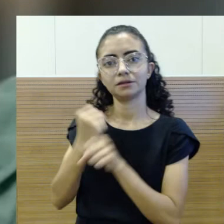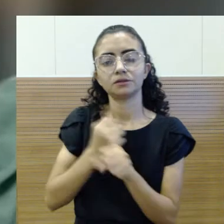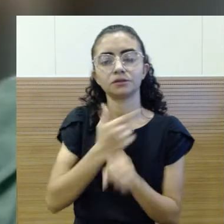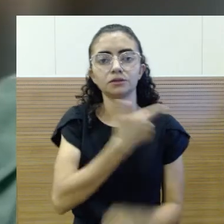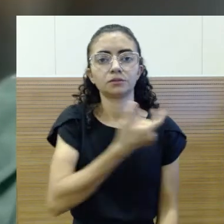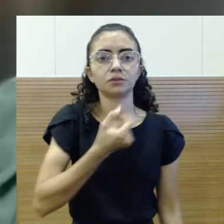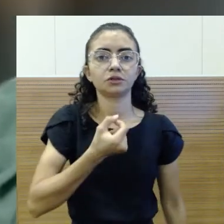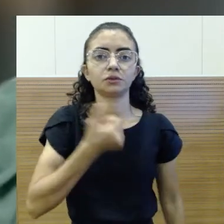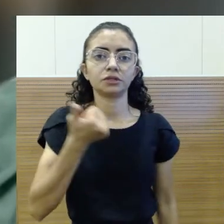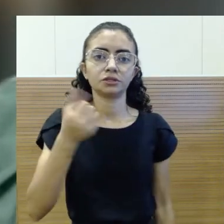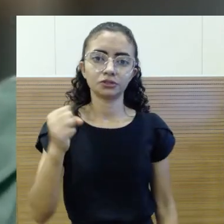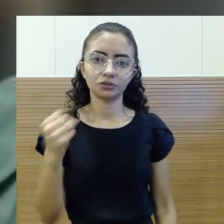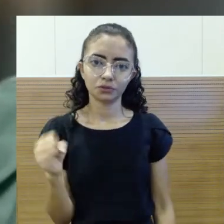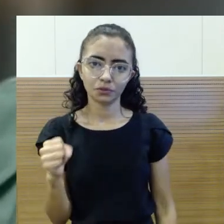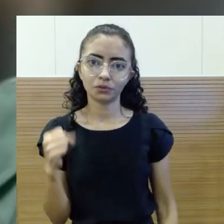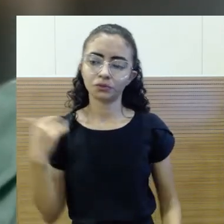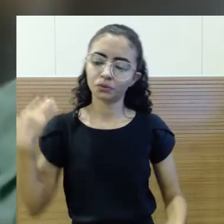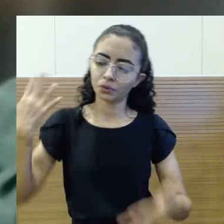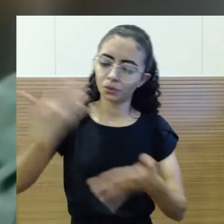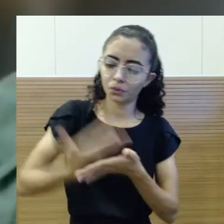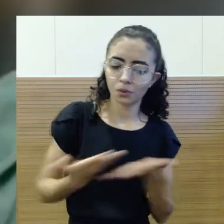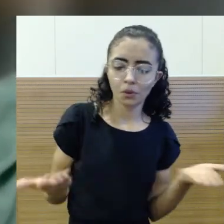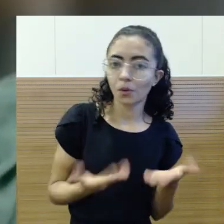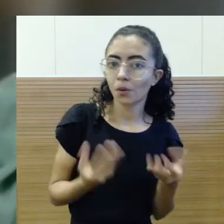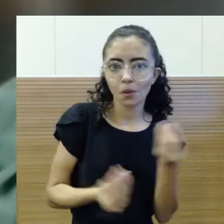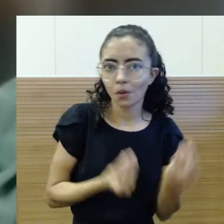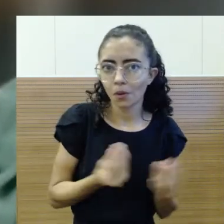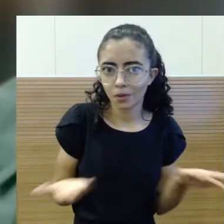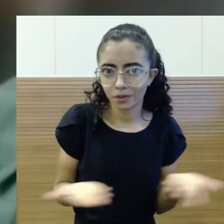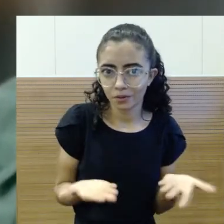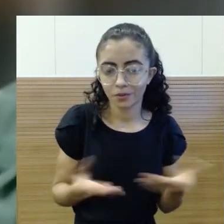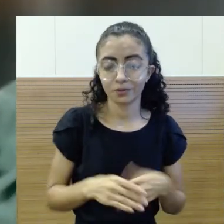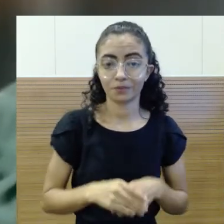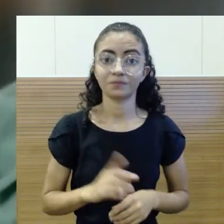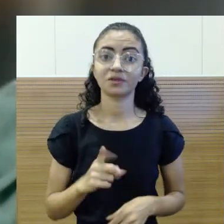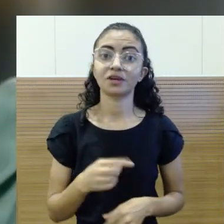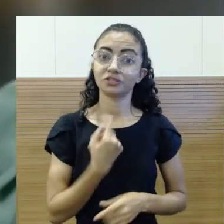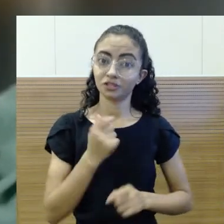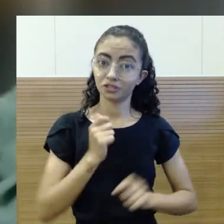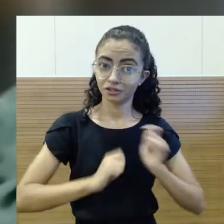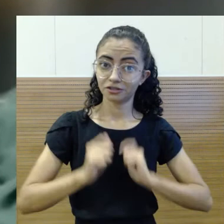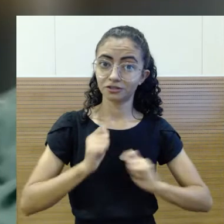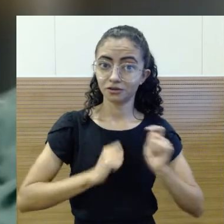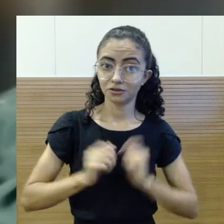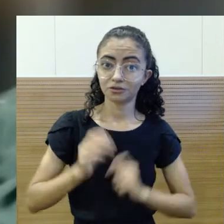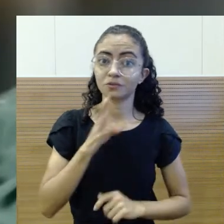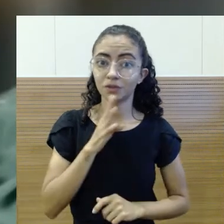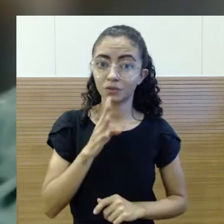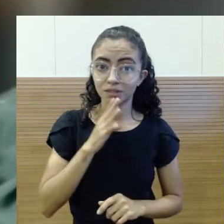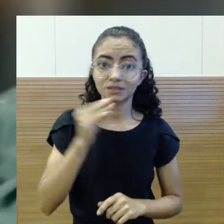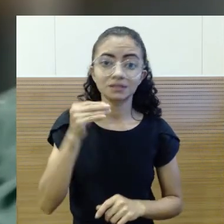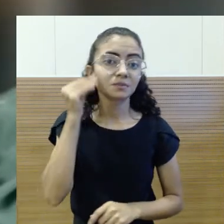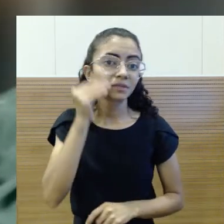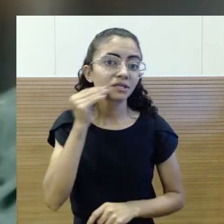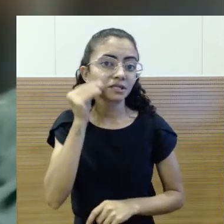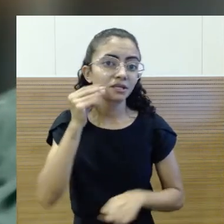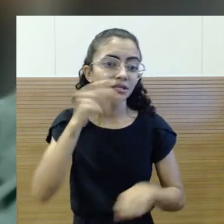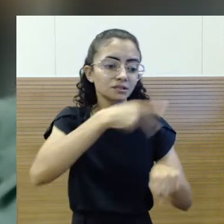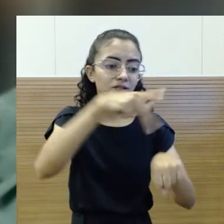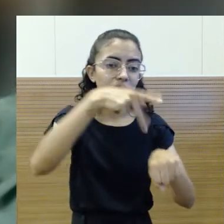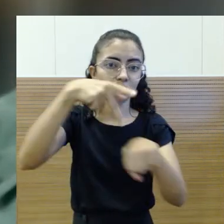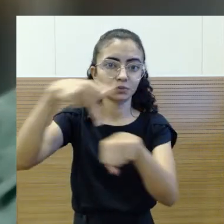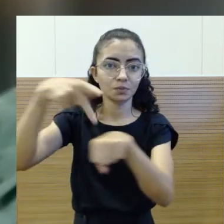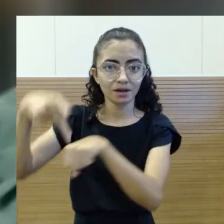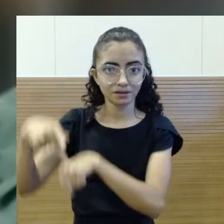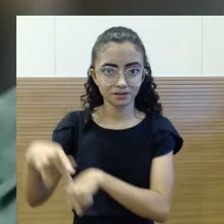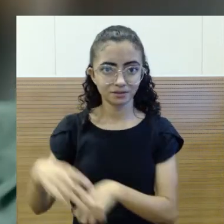guide. This is our desire and our intention for the food guide. On the process of elaboration, well,